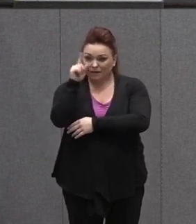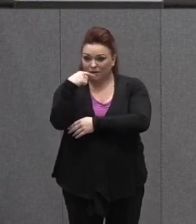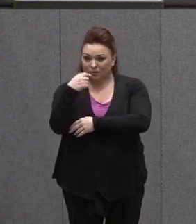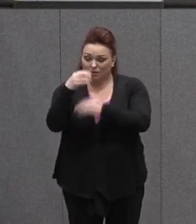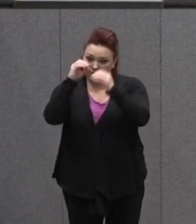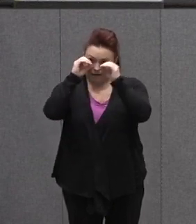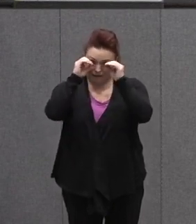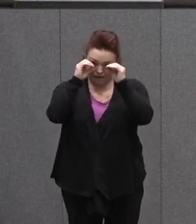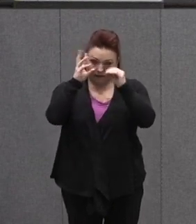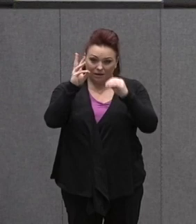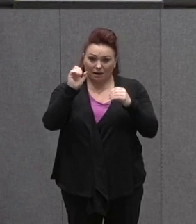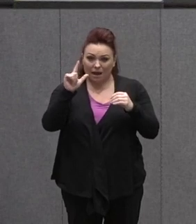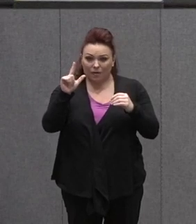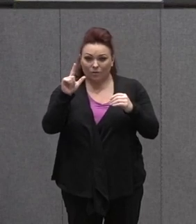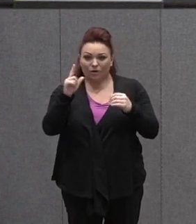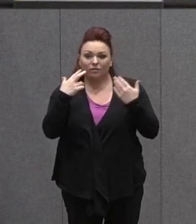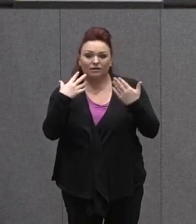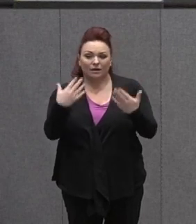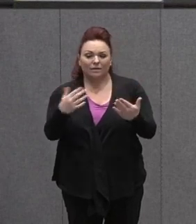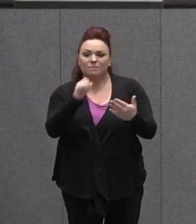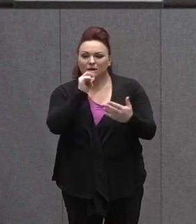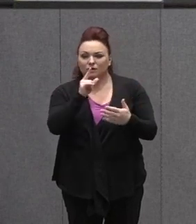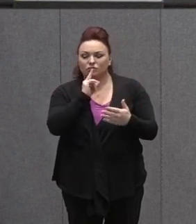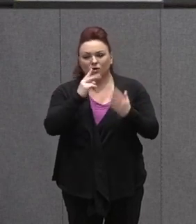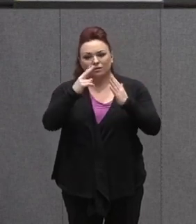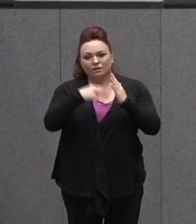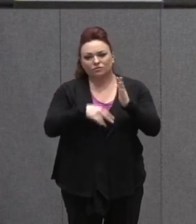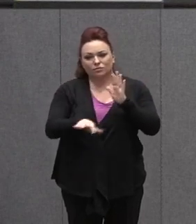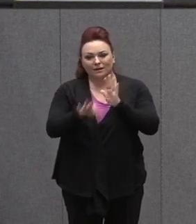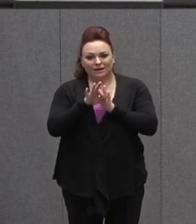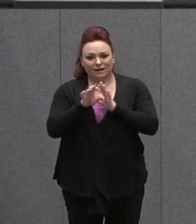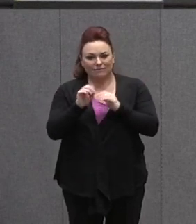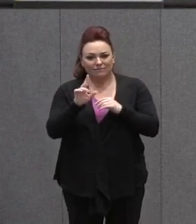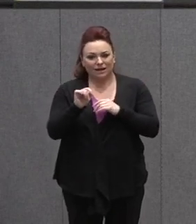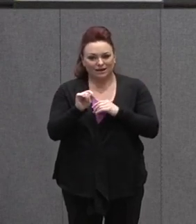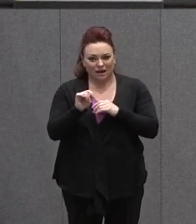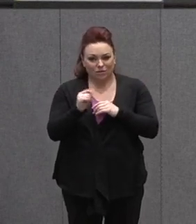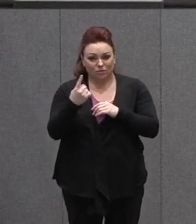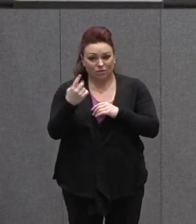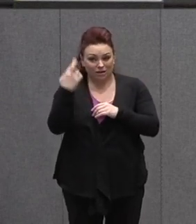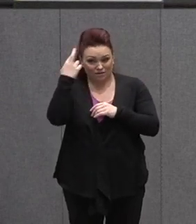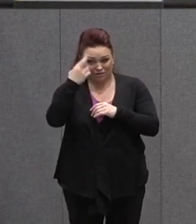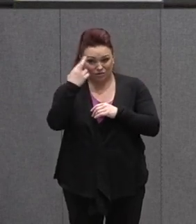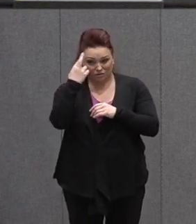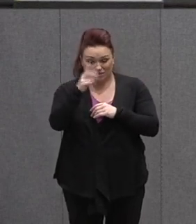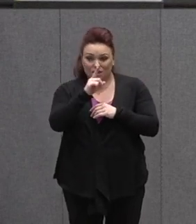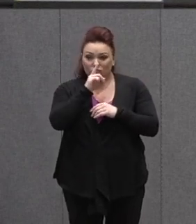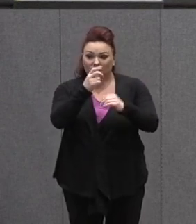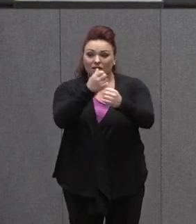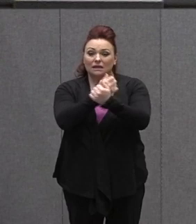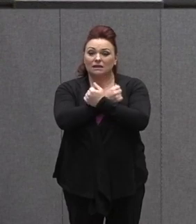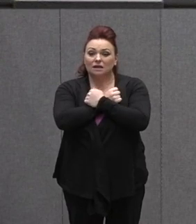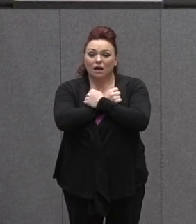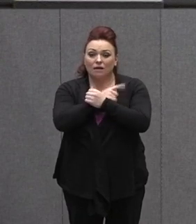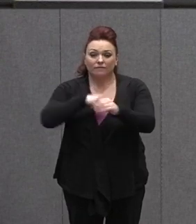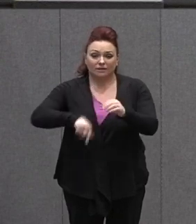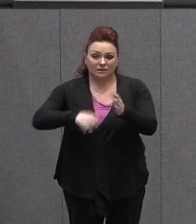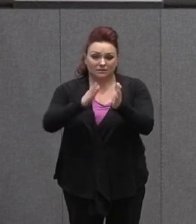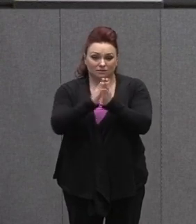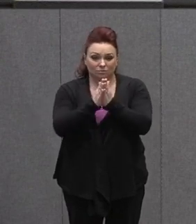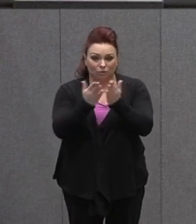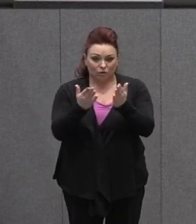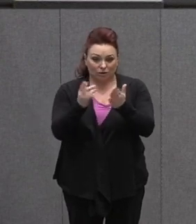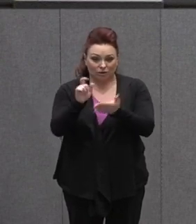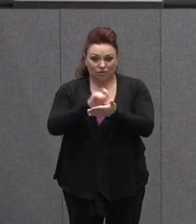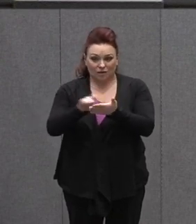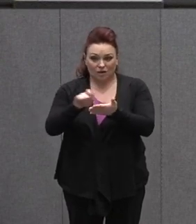not sure. Let's read and find out. Now, one of the reasons I really love this book is the author